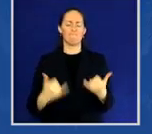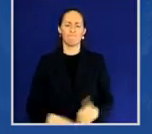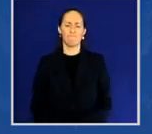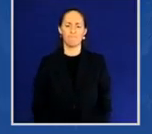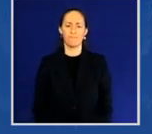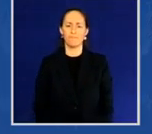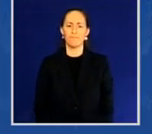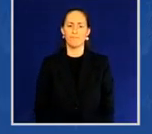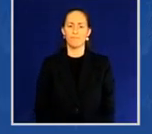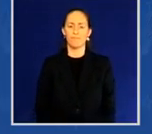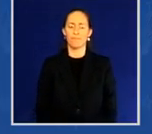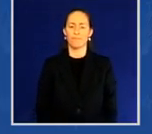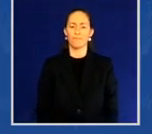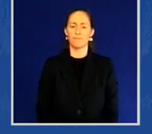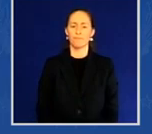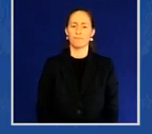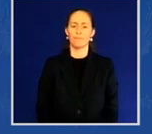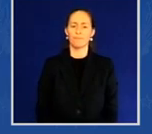think about it,